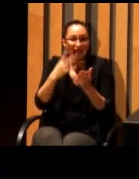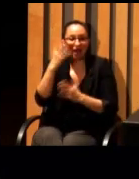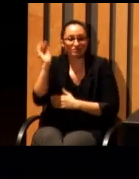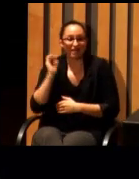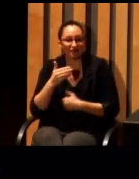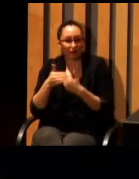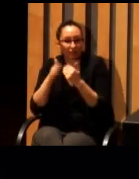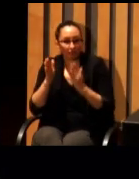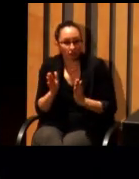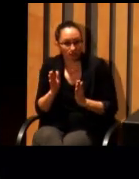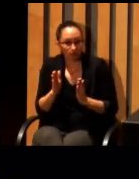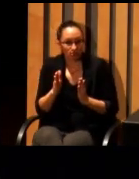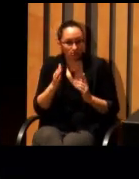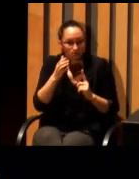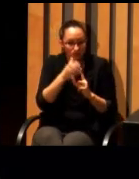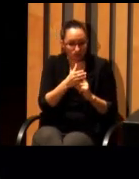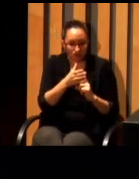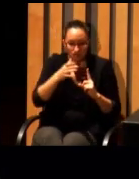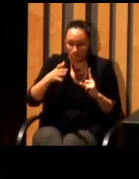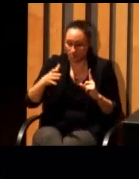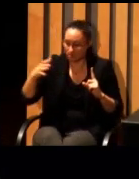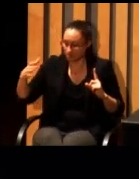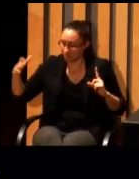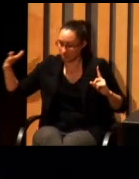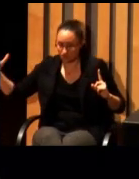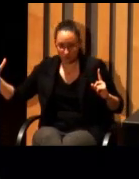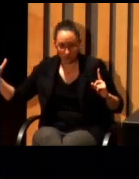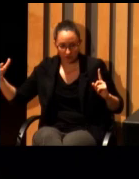we really find out is that,